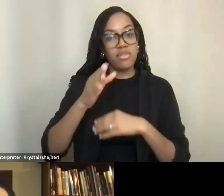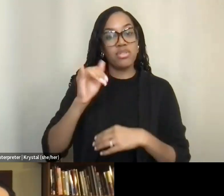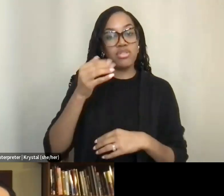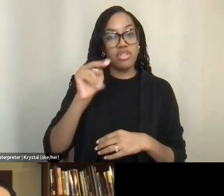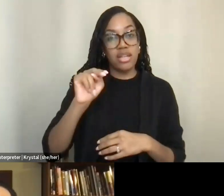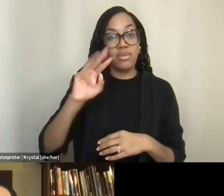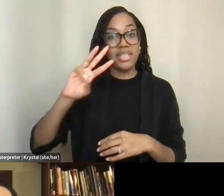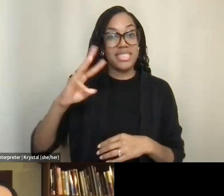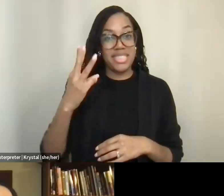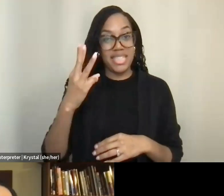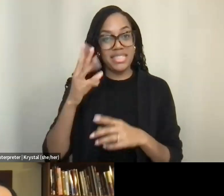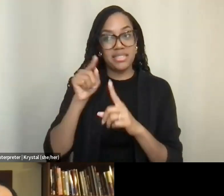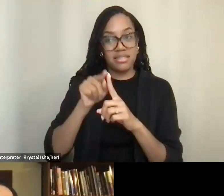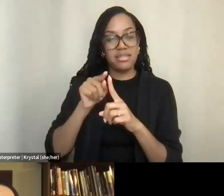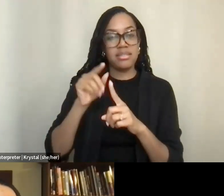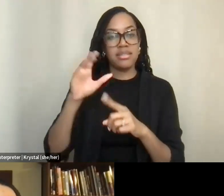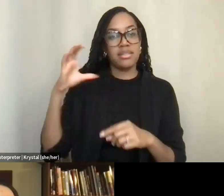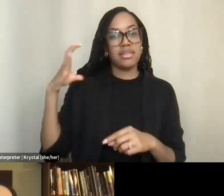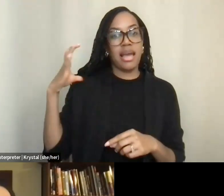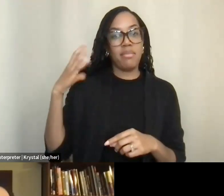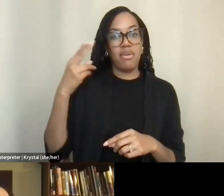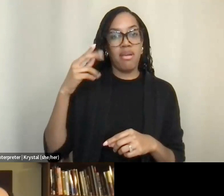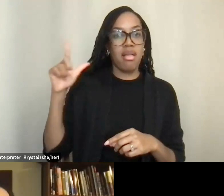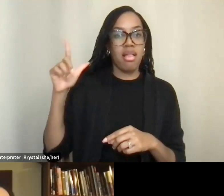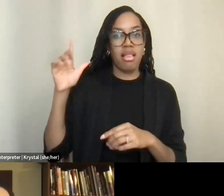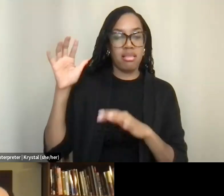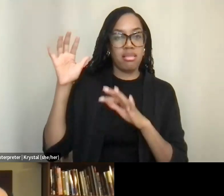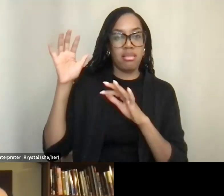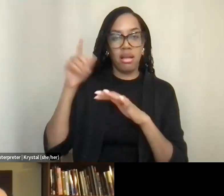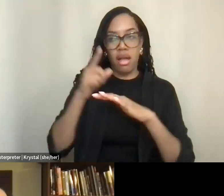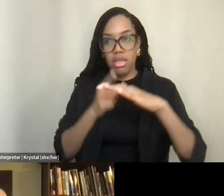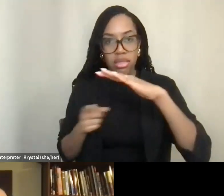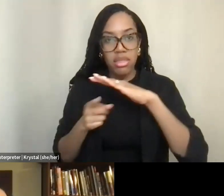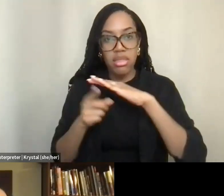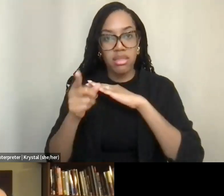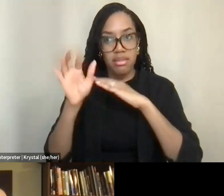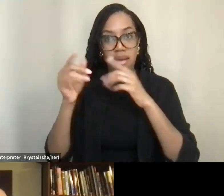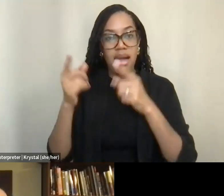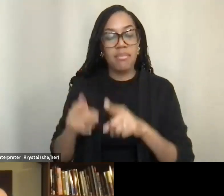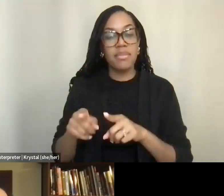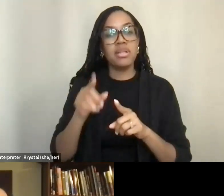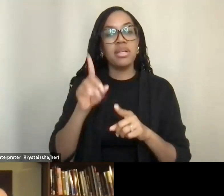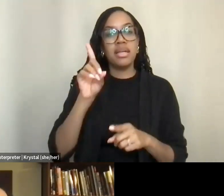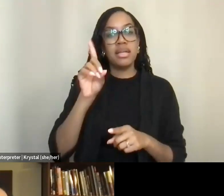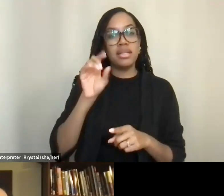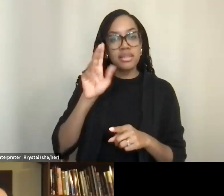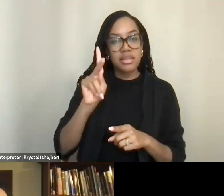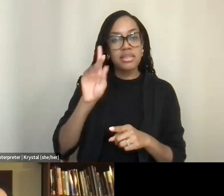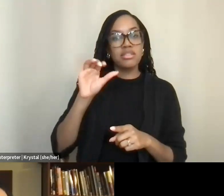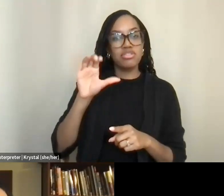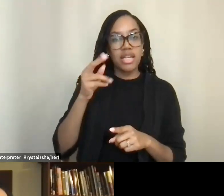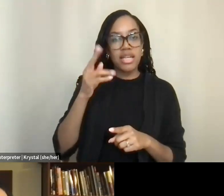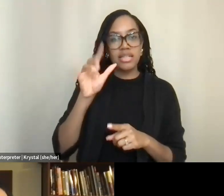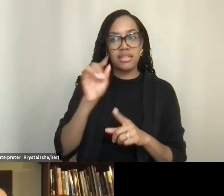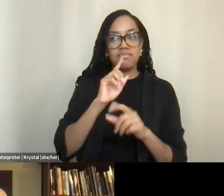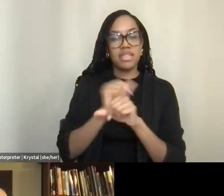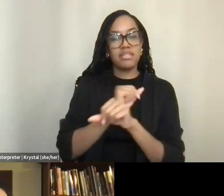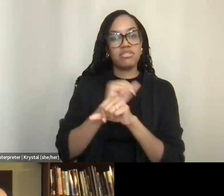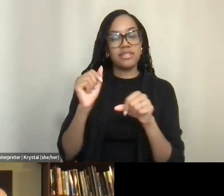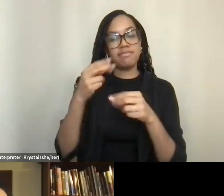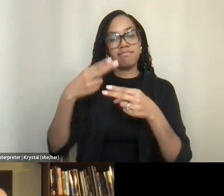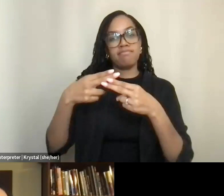and Republicans alike on Capitol Hill. We've had so many instances where people